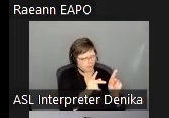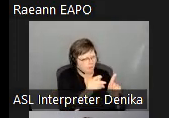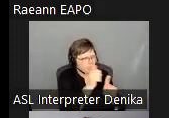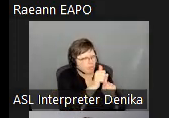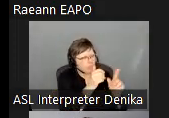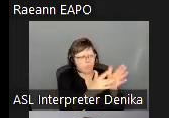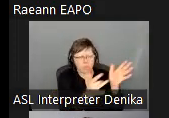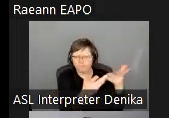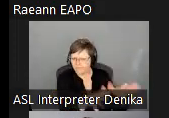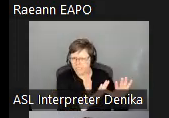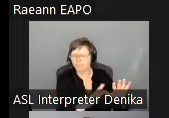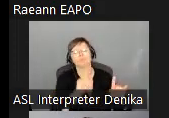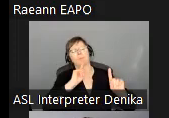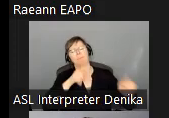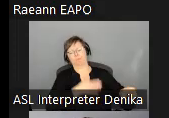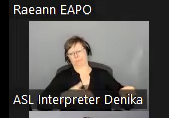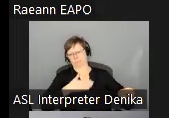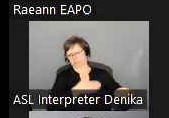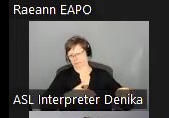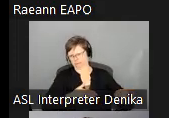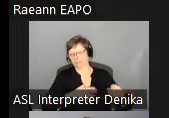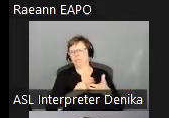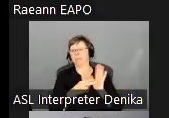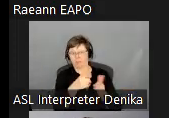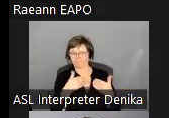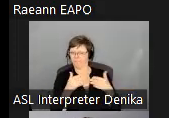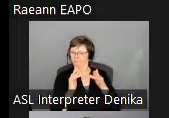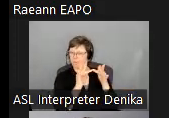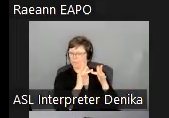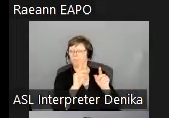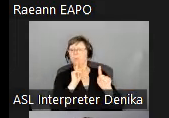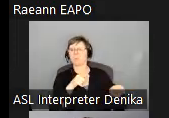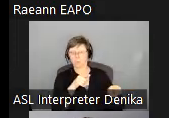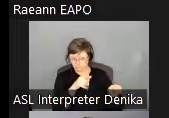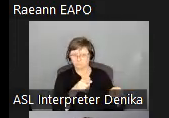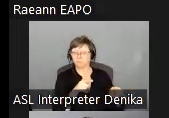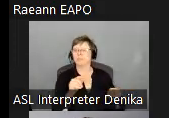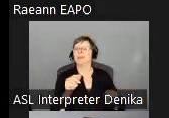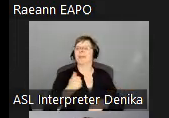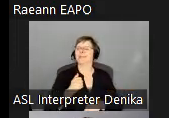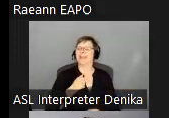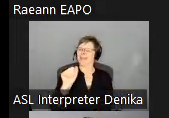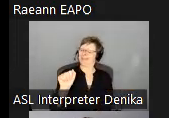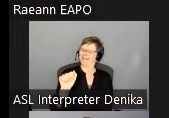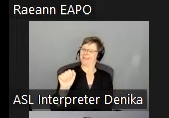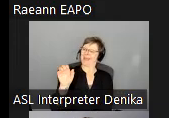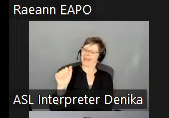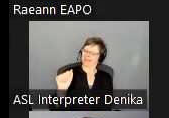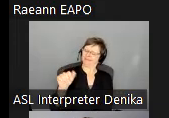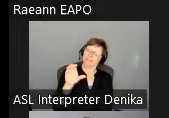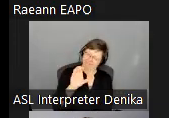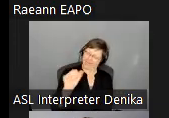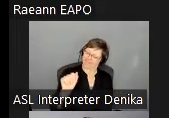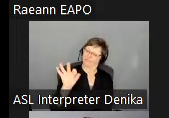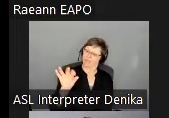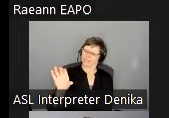police of jurisdiction. Typically, they have online reporting now, and the Canadian Anti-Fraud Centre has online reporting. There's a phone